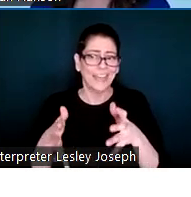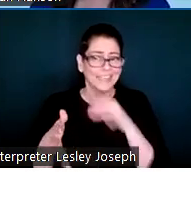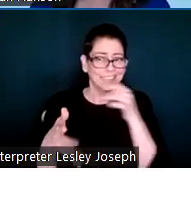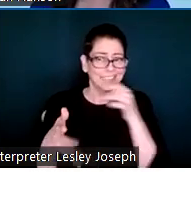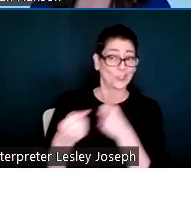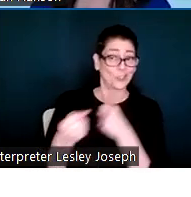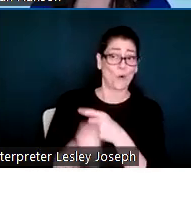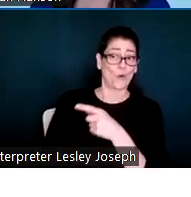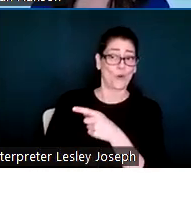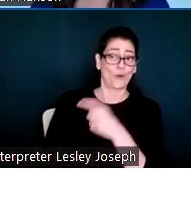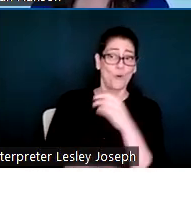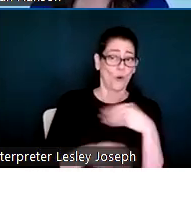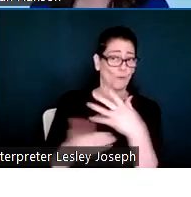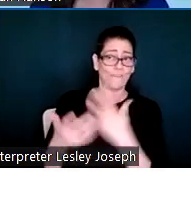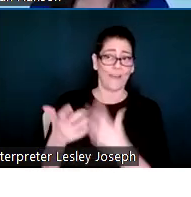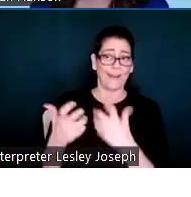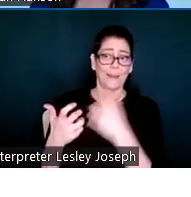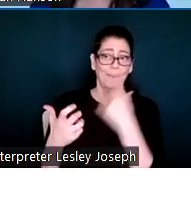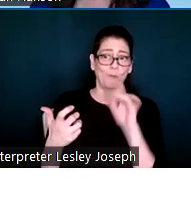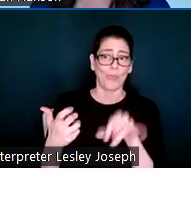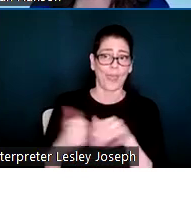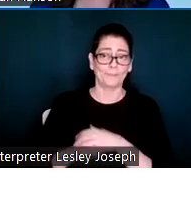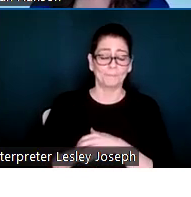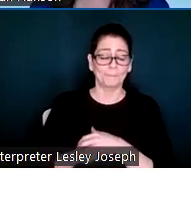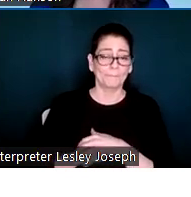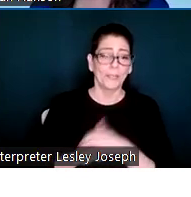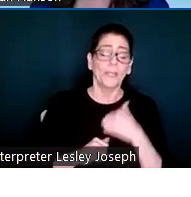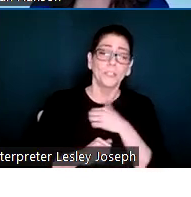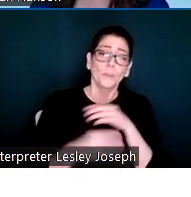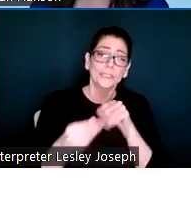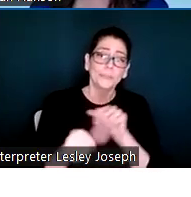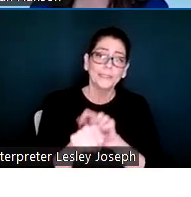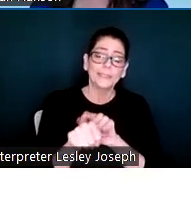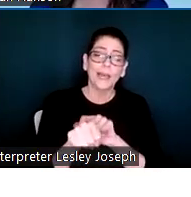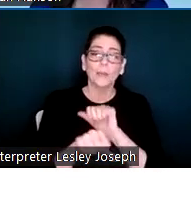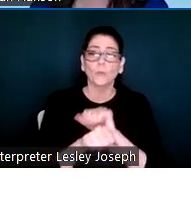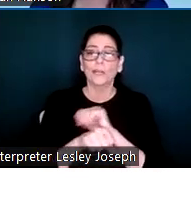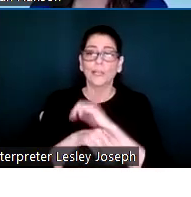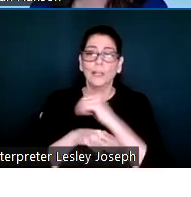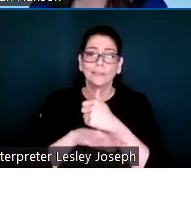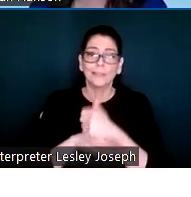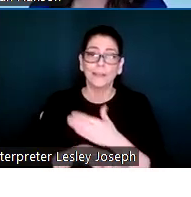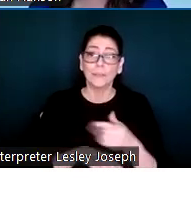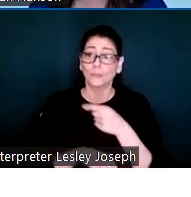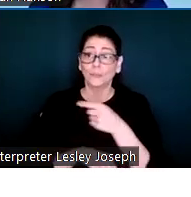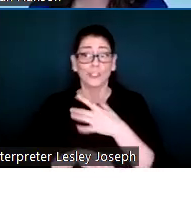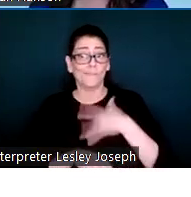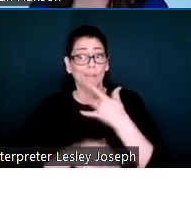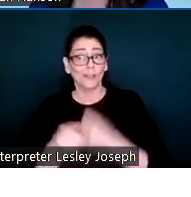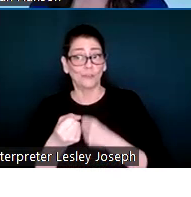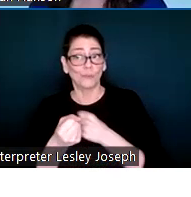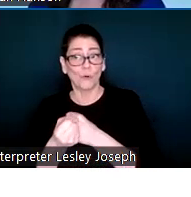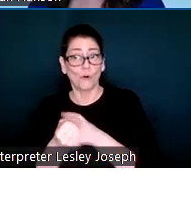really accommodate that. So we spent a lot of time working on putting things in place where she felt supported by her